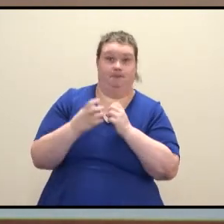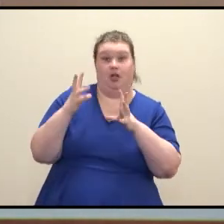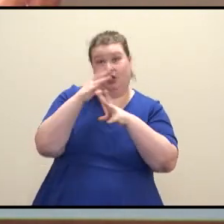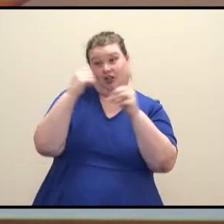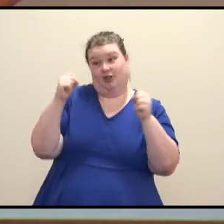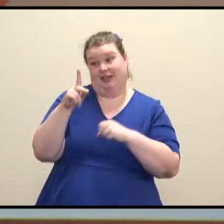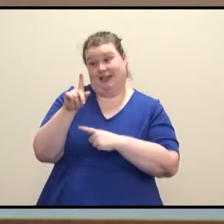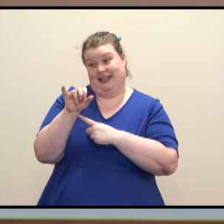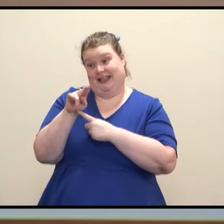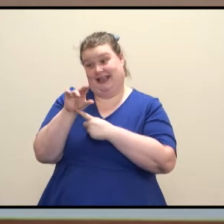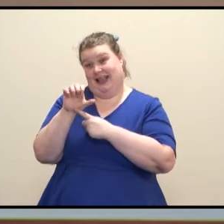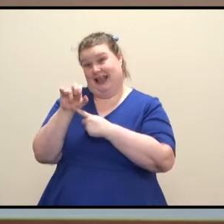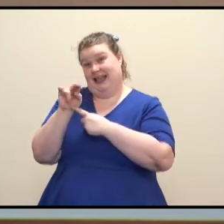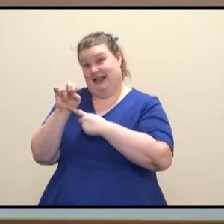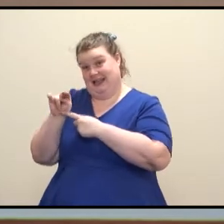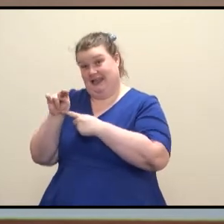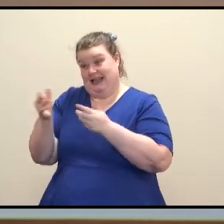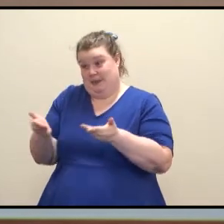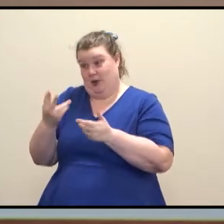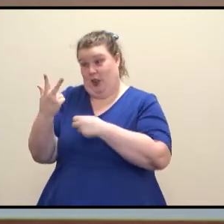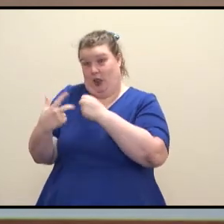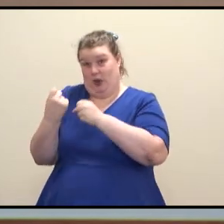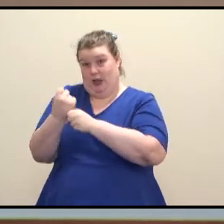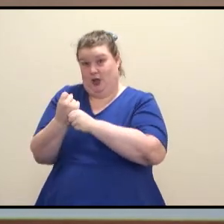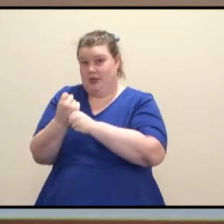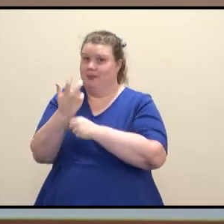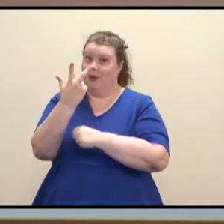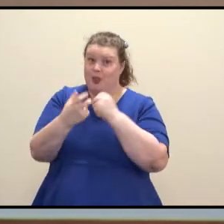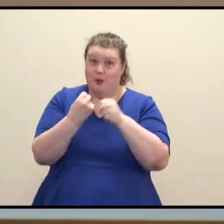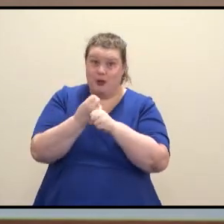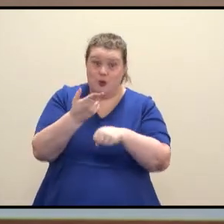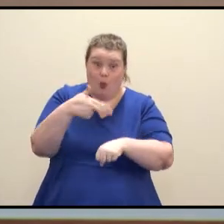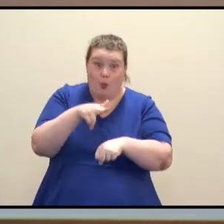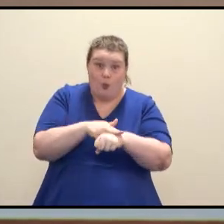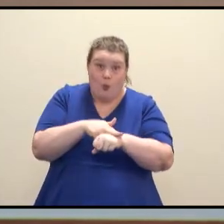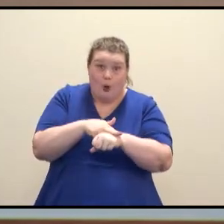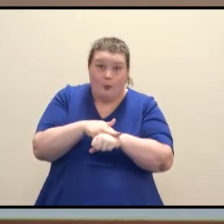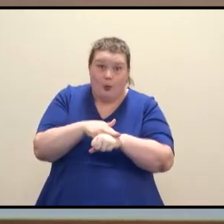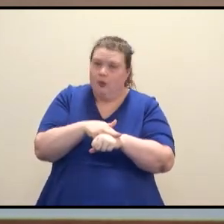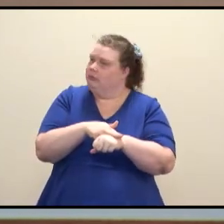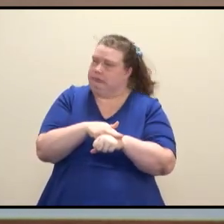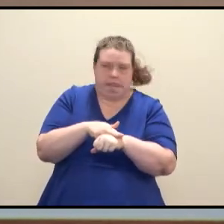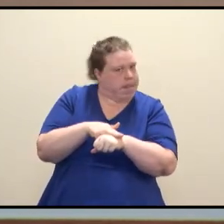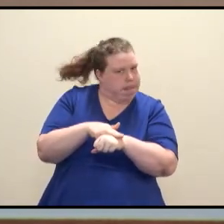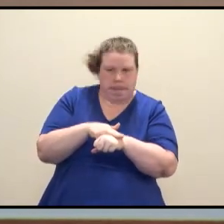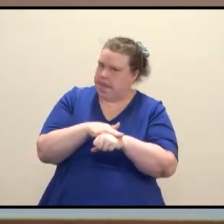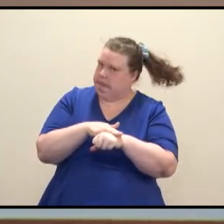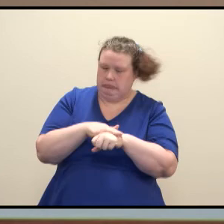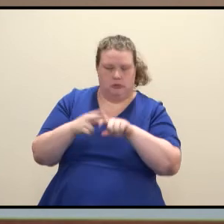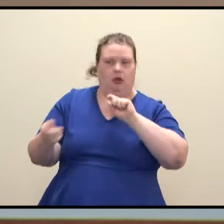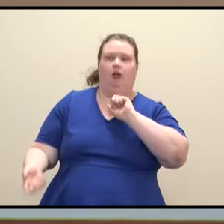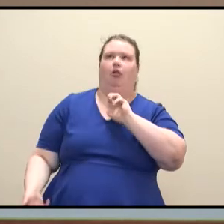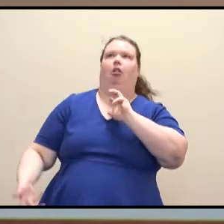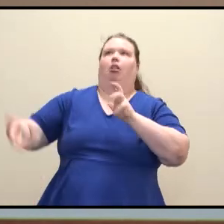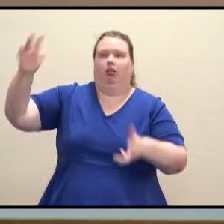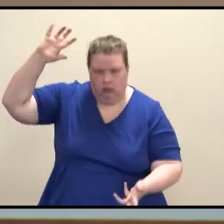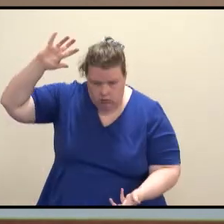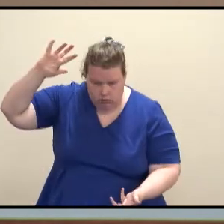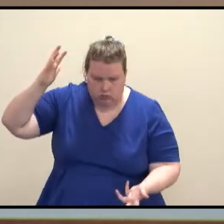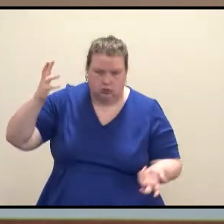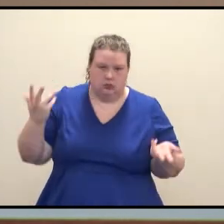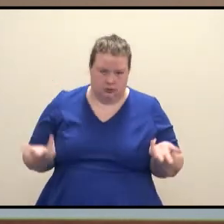Kincannon has been here 3 years, but it has not been 3 normal years by any stretch of the imagination. And I